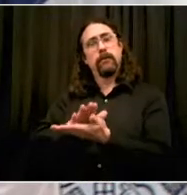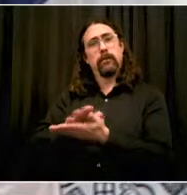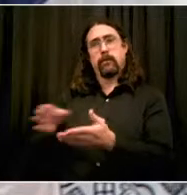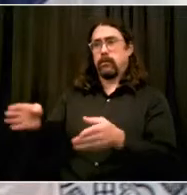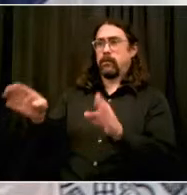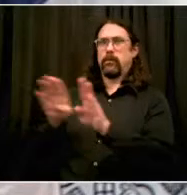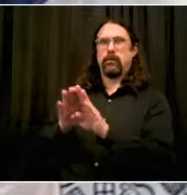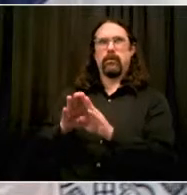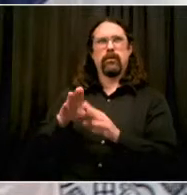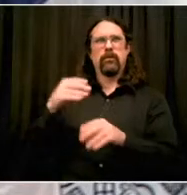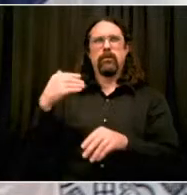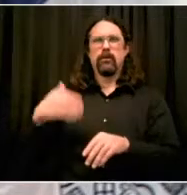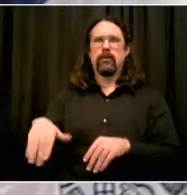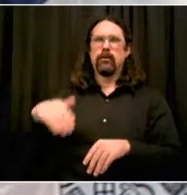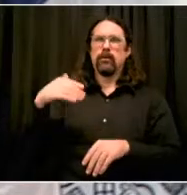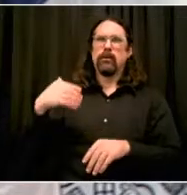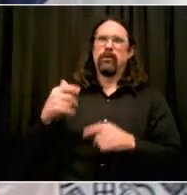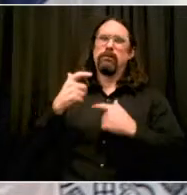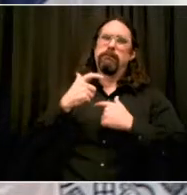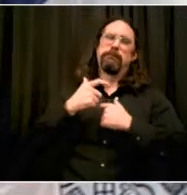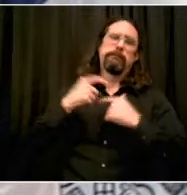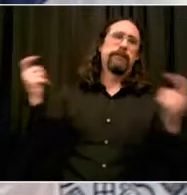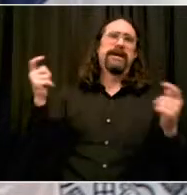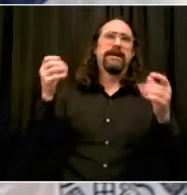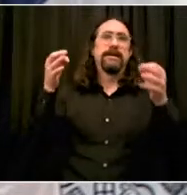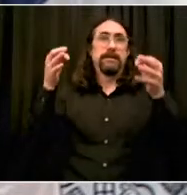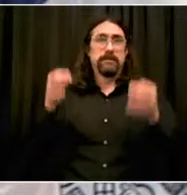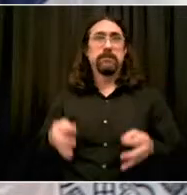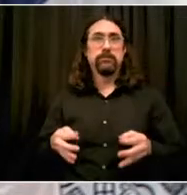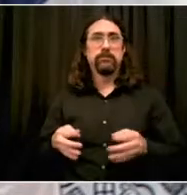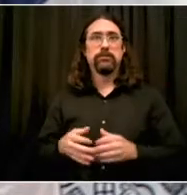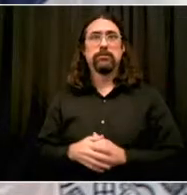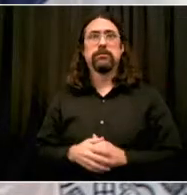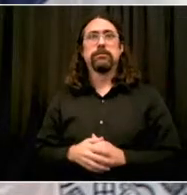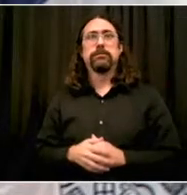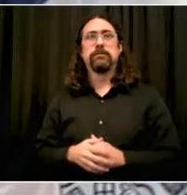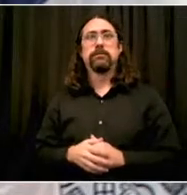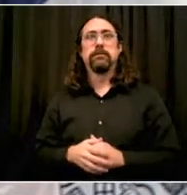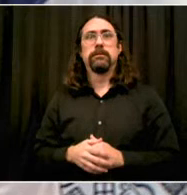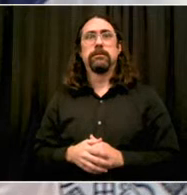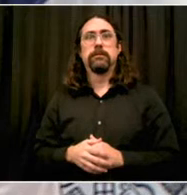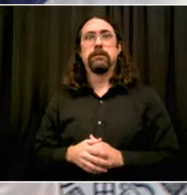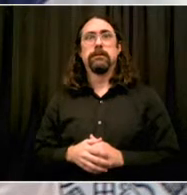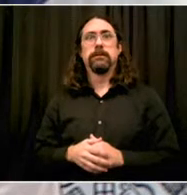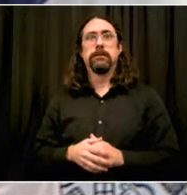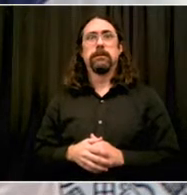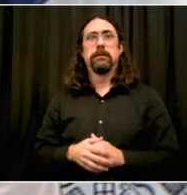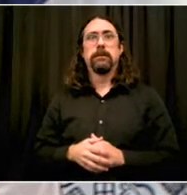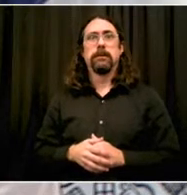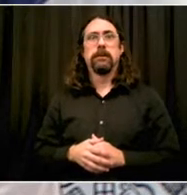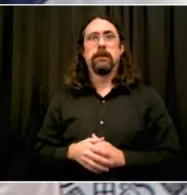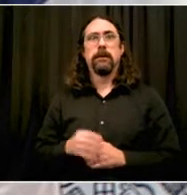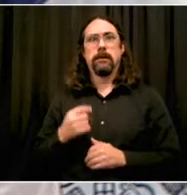well, now, okay, what's next? And what's the plan to bring it back? And all those. And we had to get